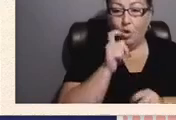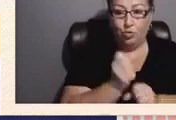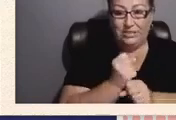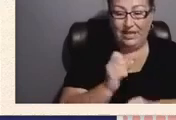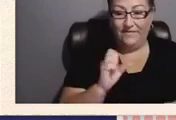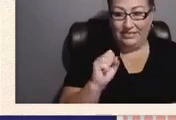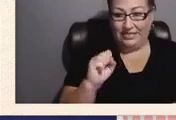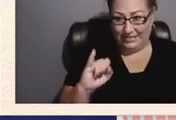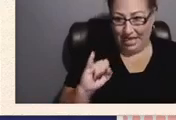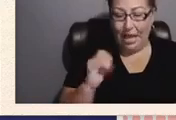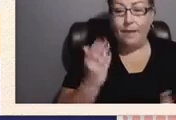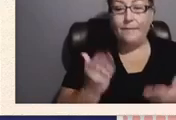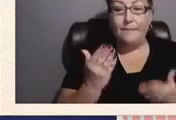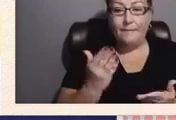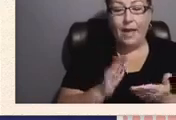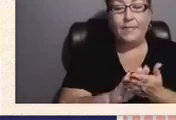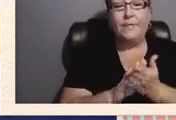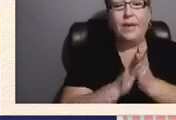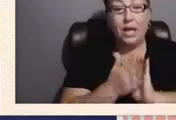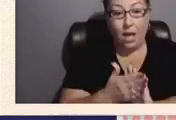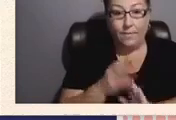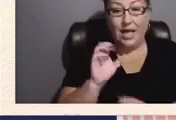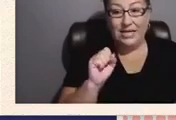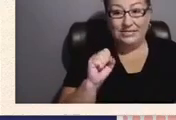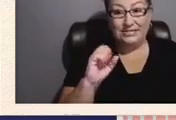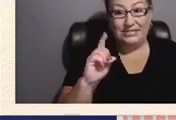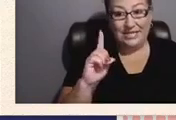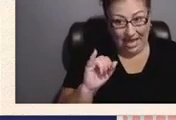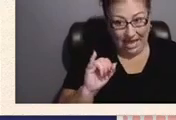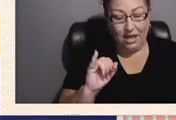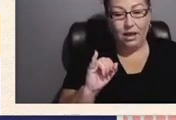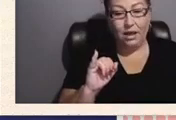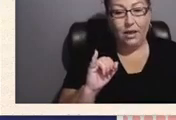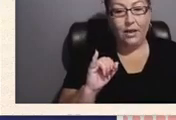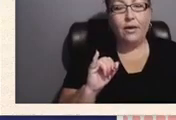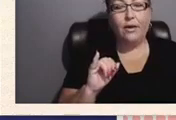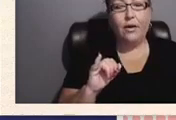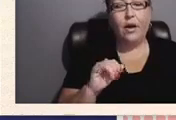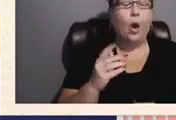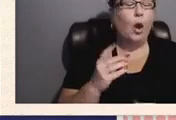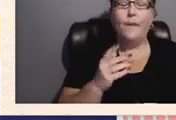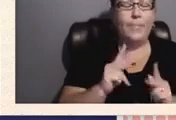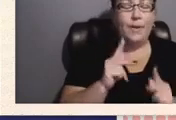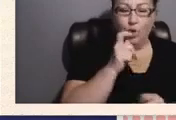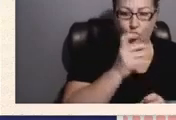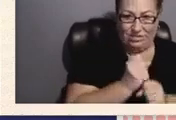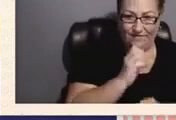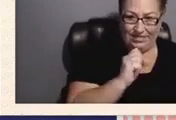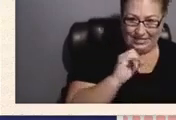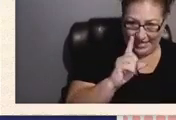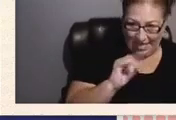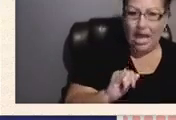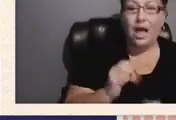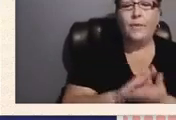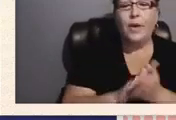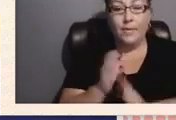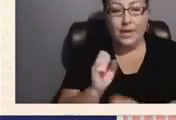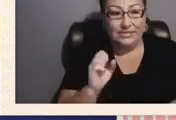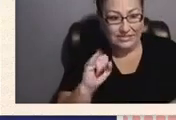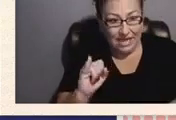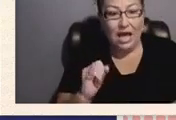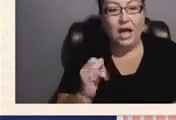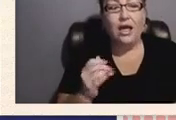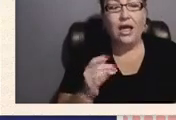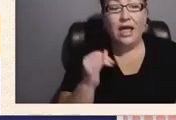become SSDI, may become SSI eligible if they set aside their SSDI funds in a past